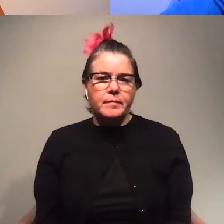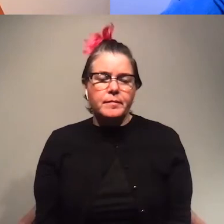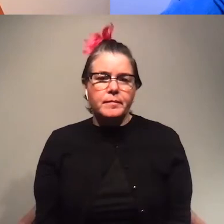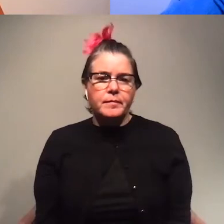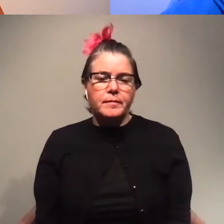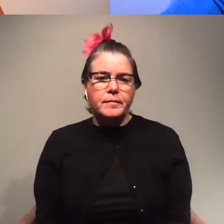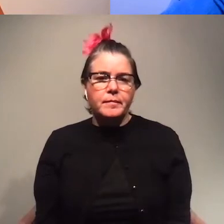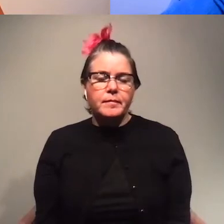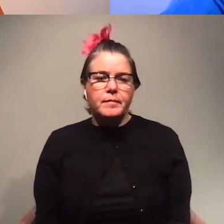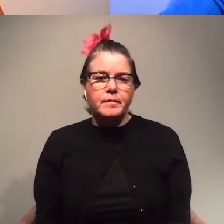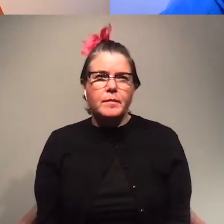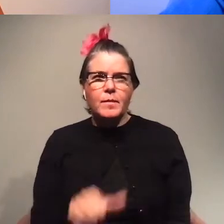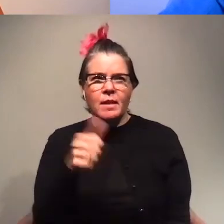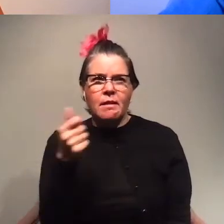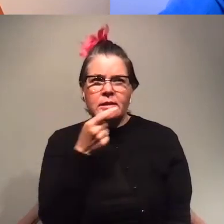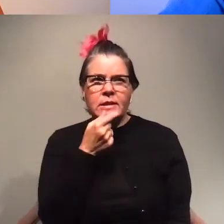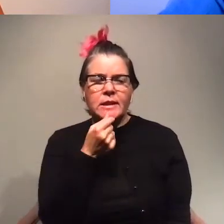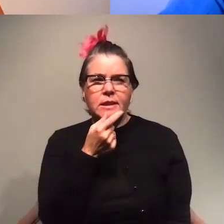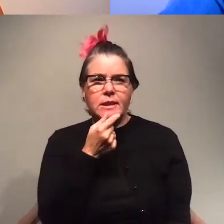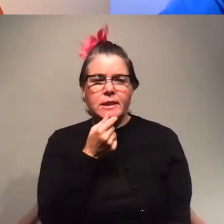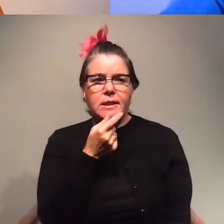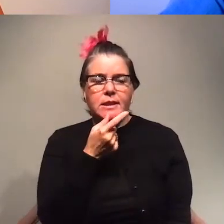I don't know what else will be there too.